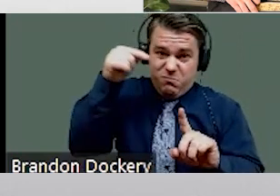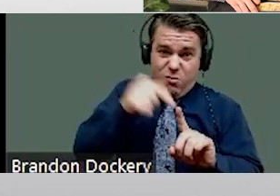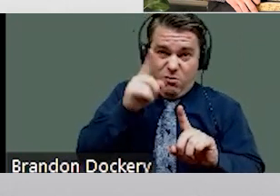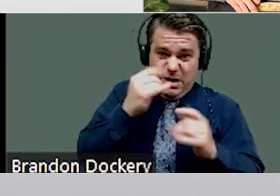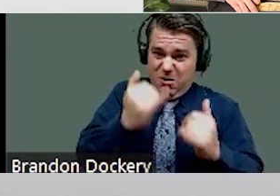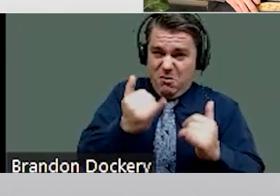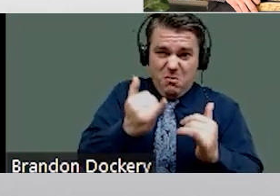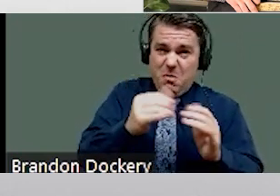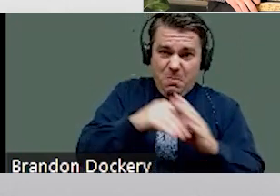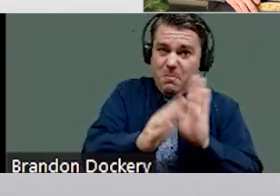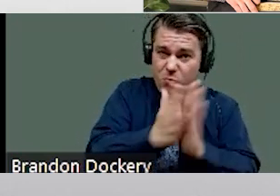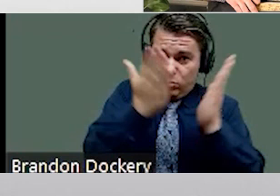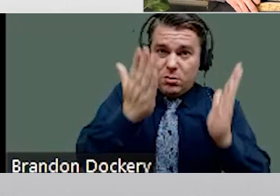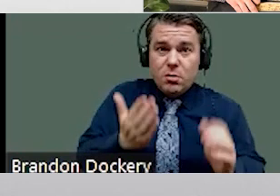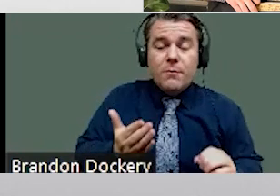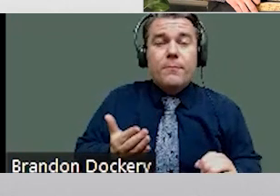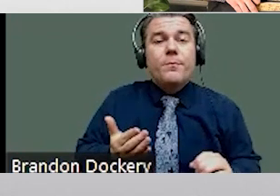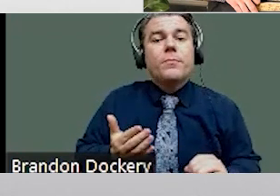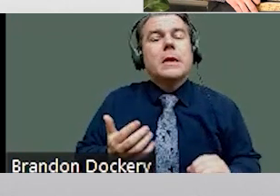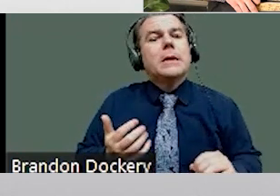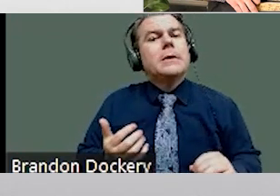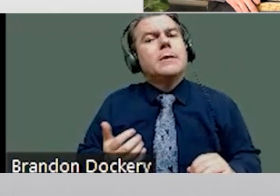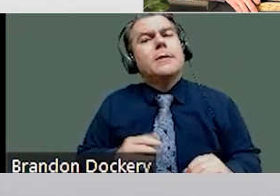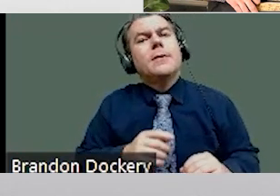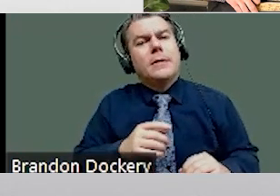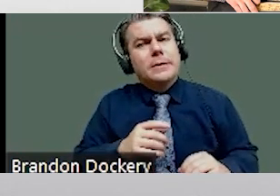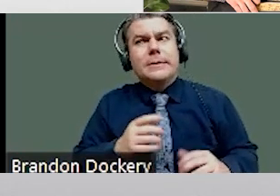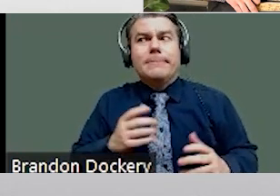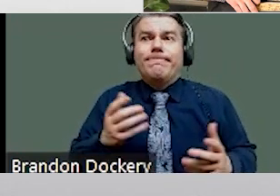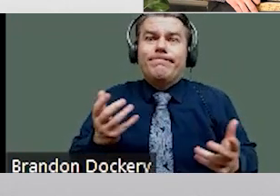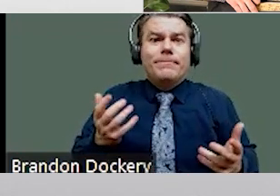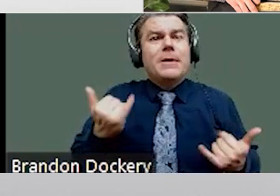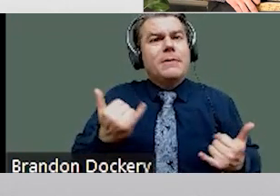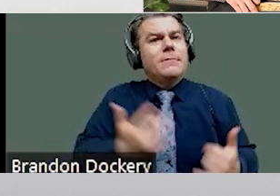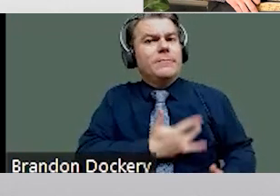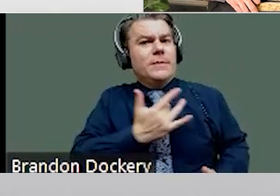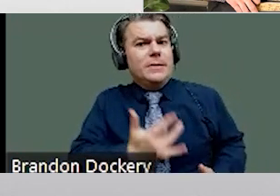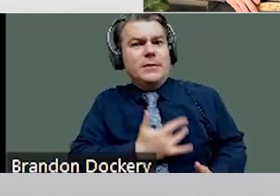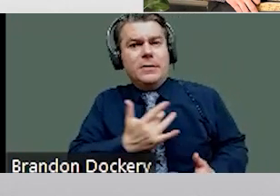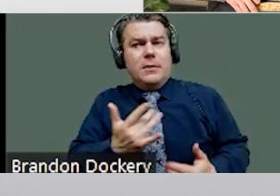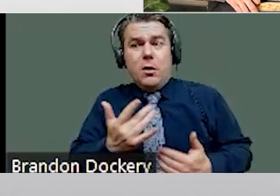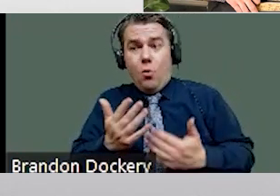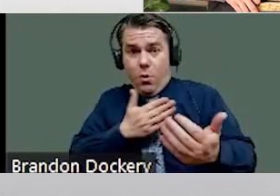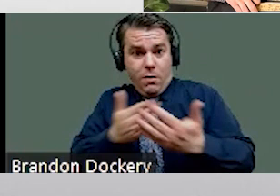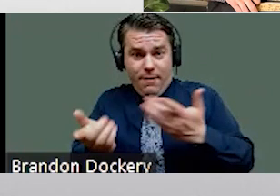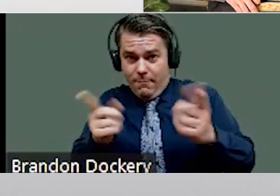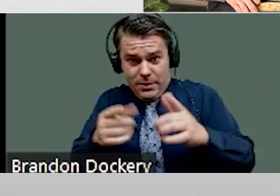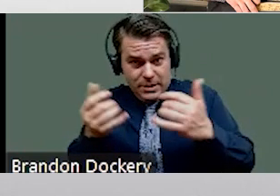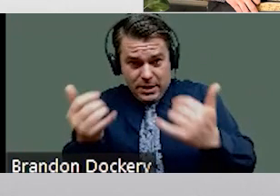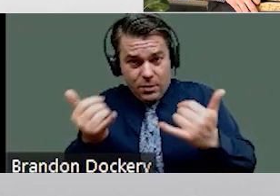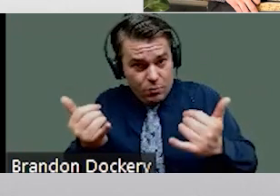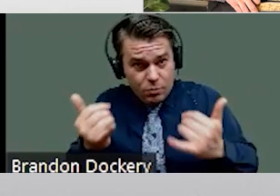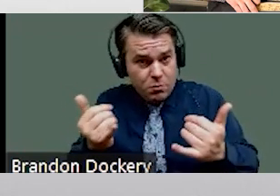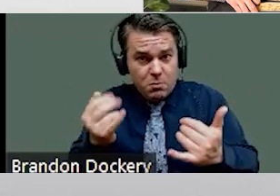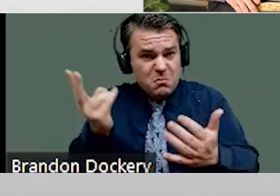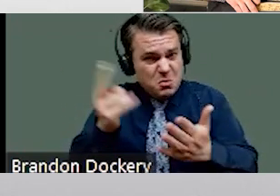book, is that it is arguably whatever passes